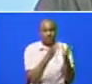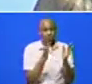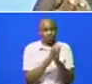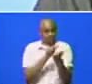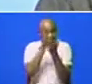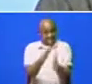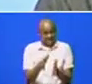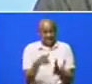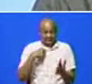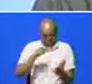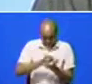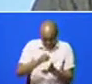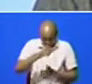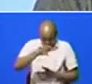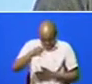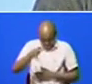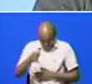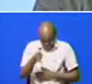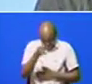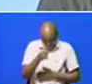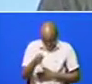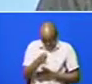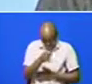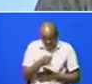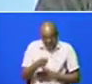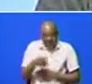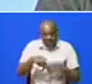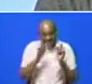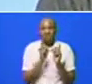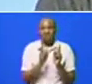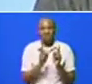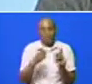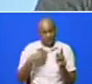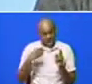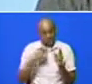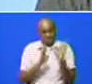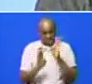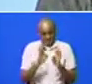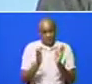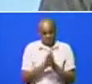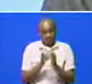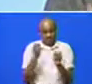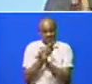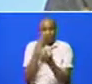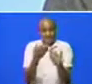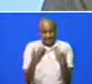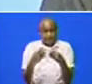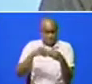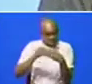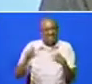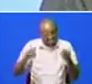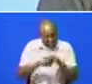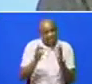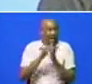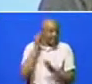printer. And the printer comes out and gives you a biological or biocompatible material that looks exactly like